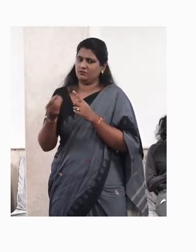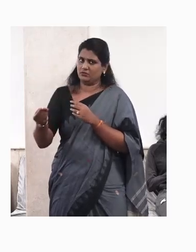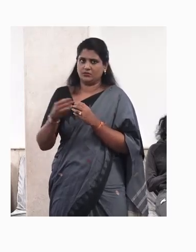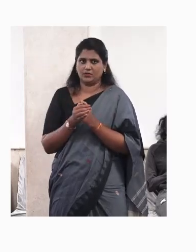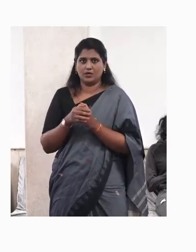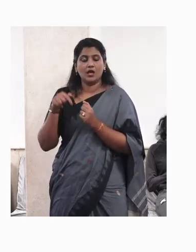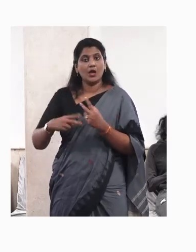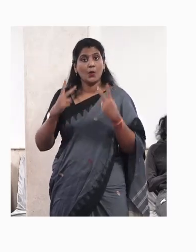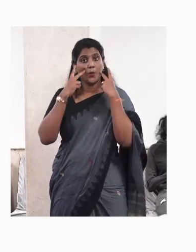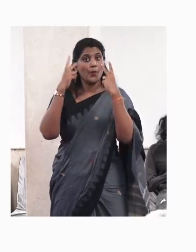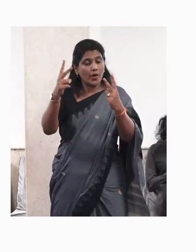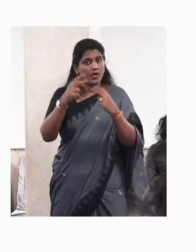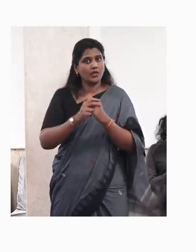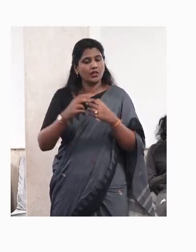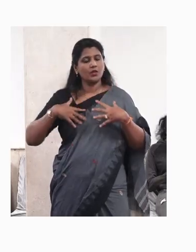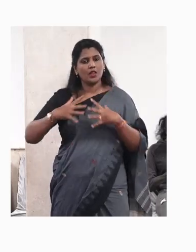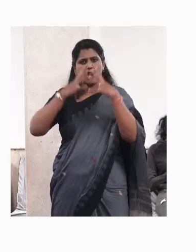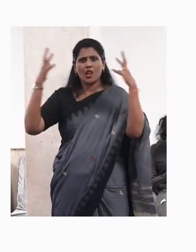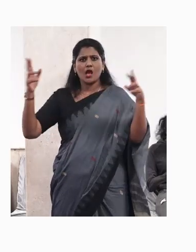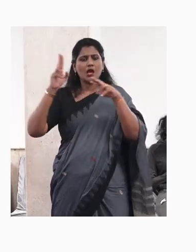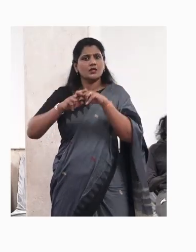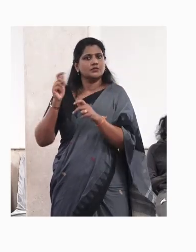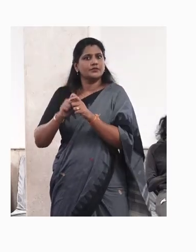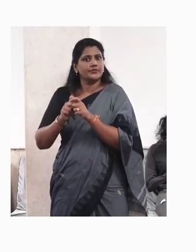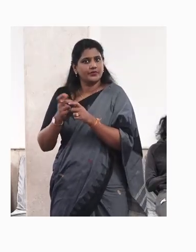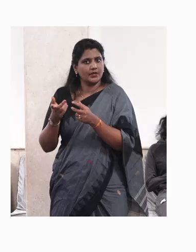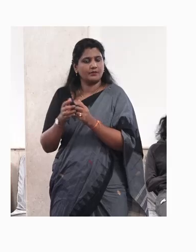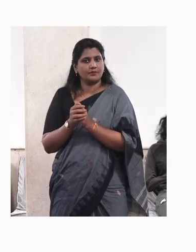the values and the larger framework and